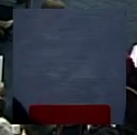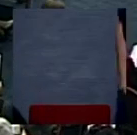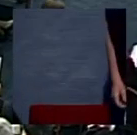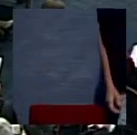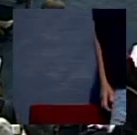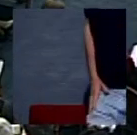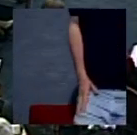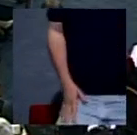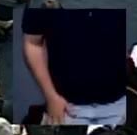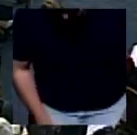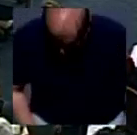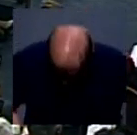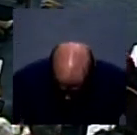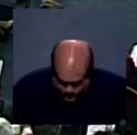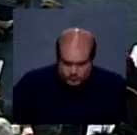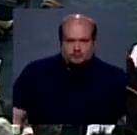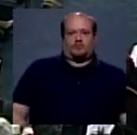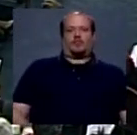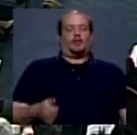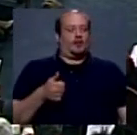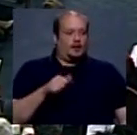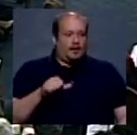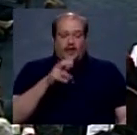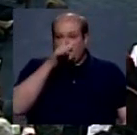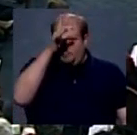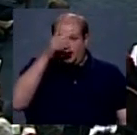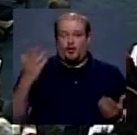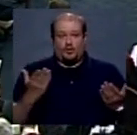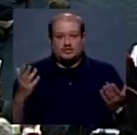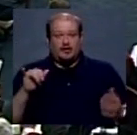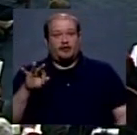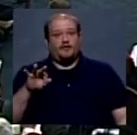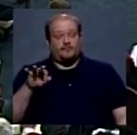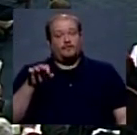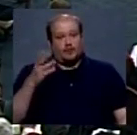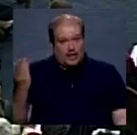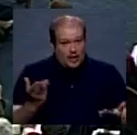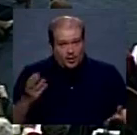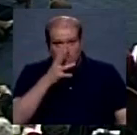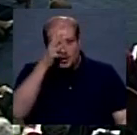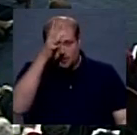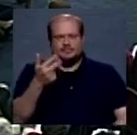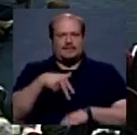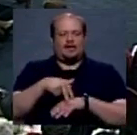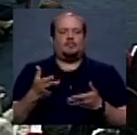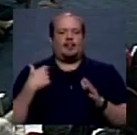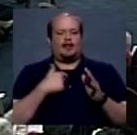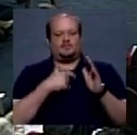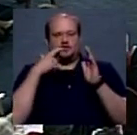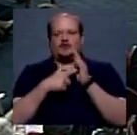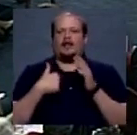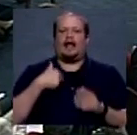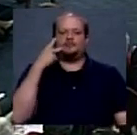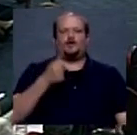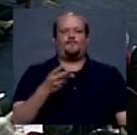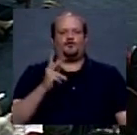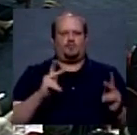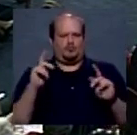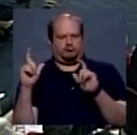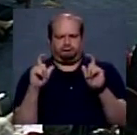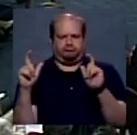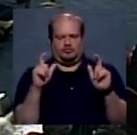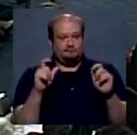Do we have any parents here with them, by chance? If we do, if you'd stand up and be recognized. I saw a couple people taking pictures, yeah. All right.